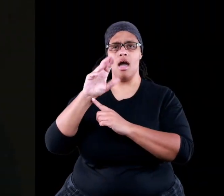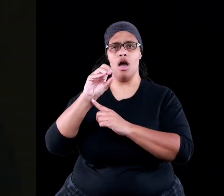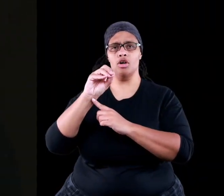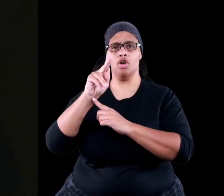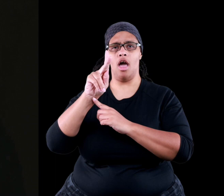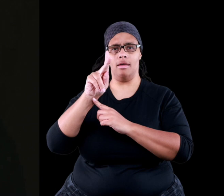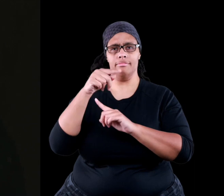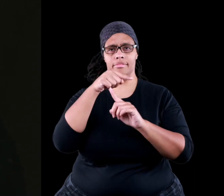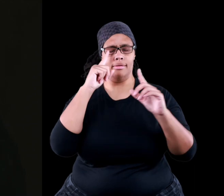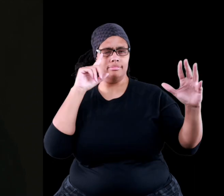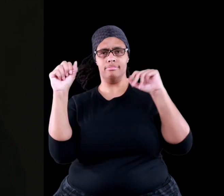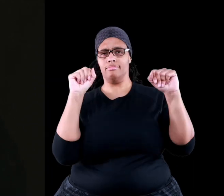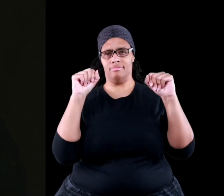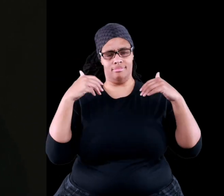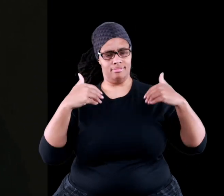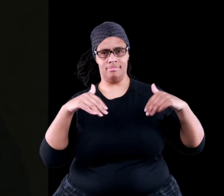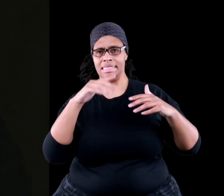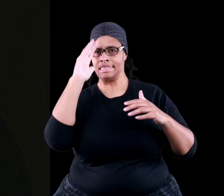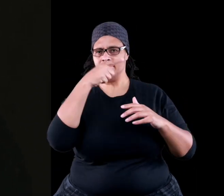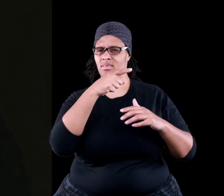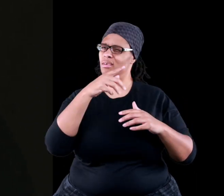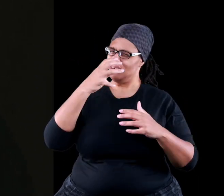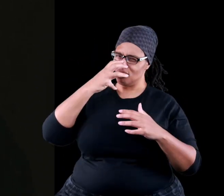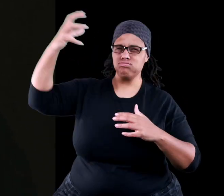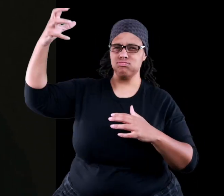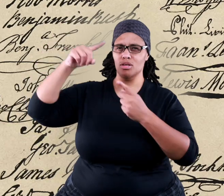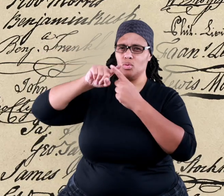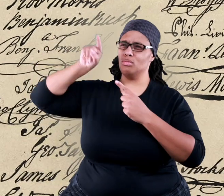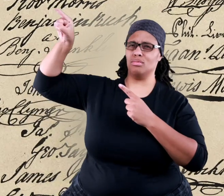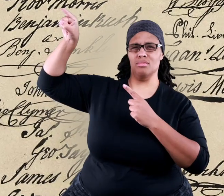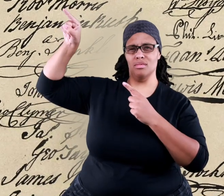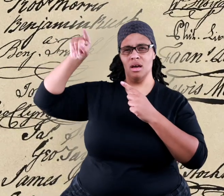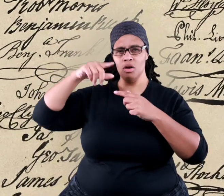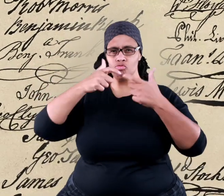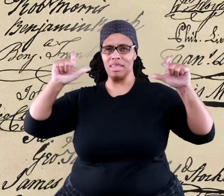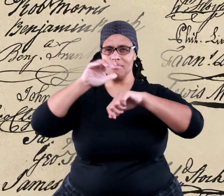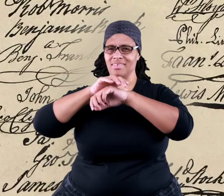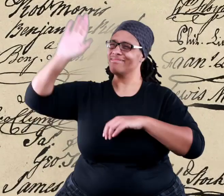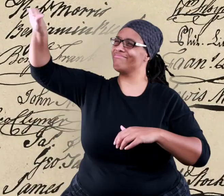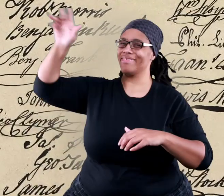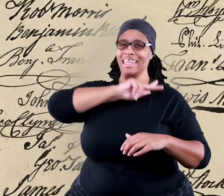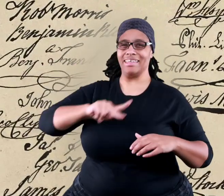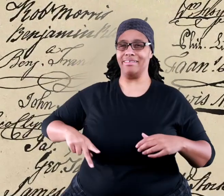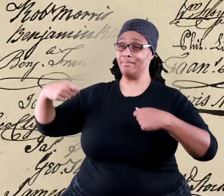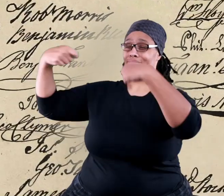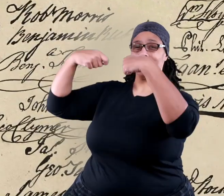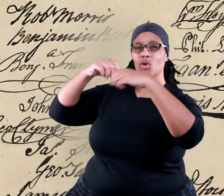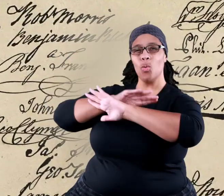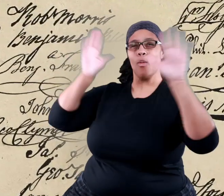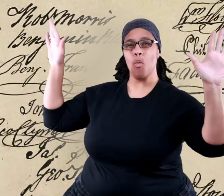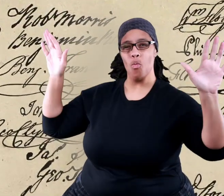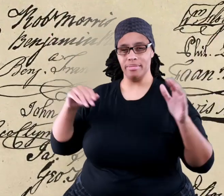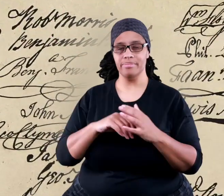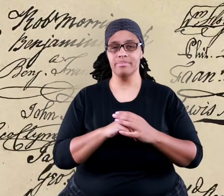Hancock stands out as the most prominent. It's as though he was screaming out across the ocean to Great Britain, "Hey, King, you are